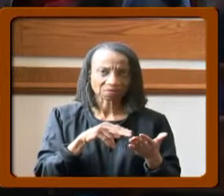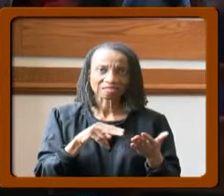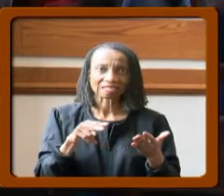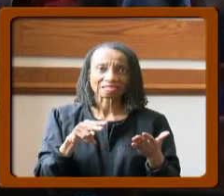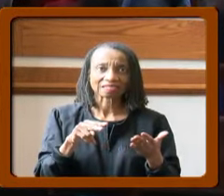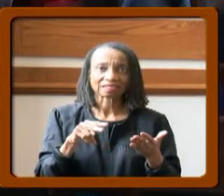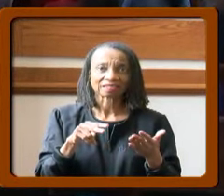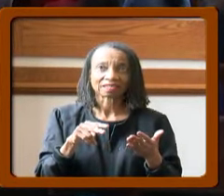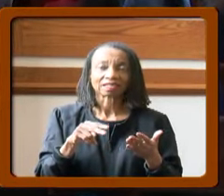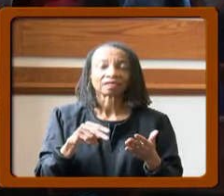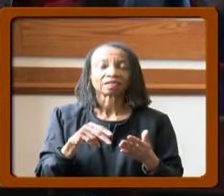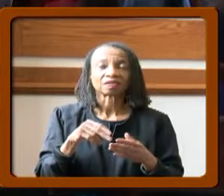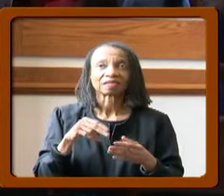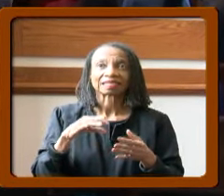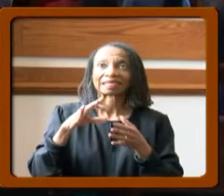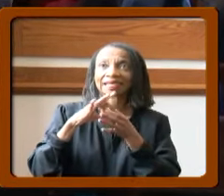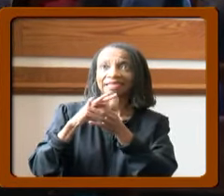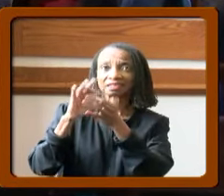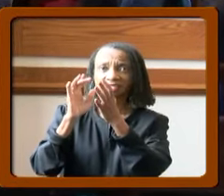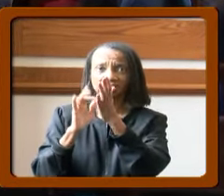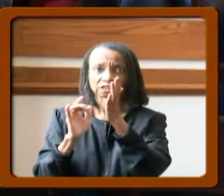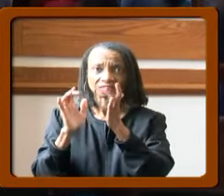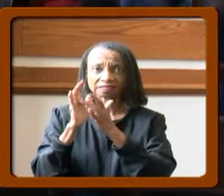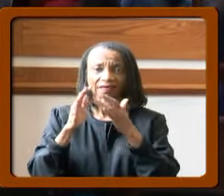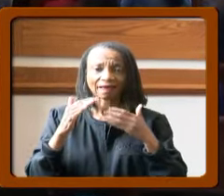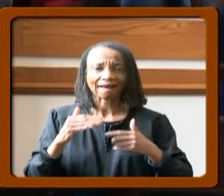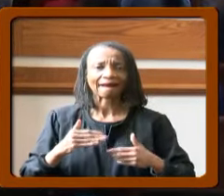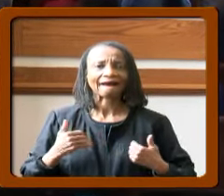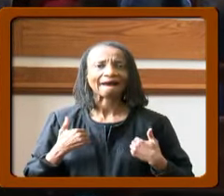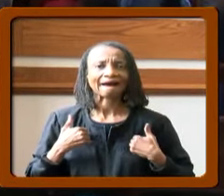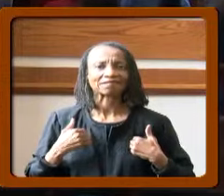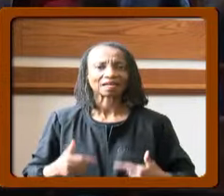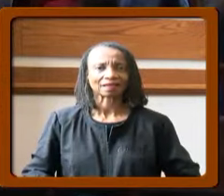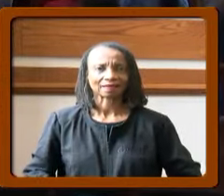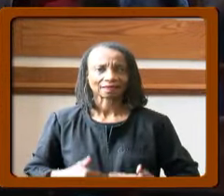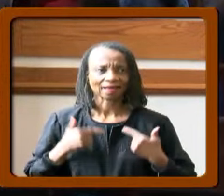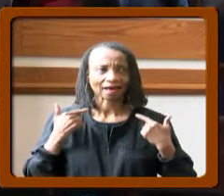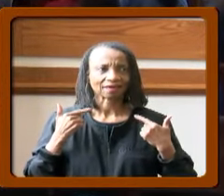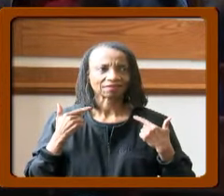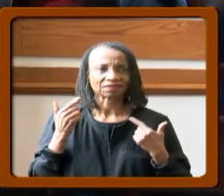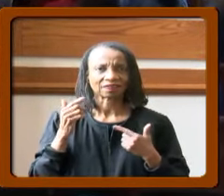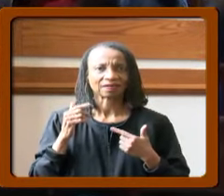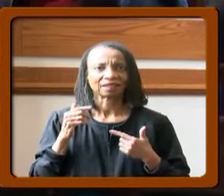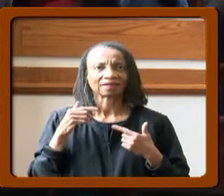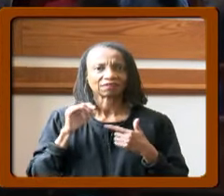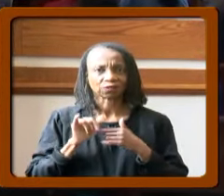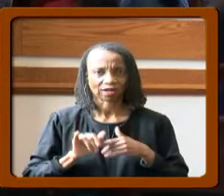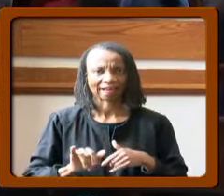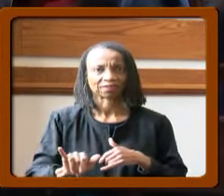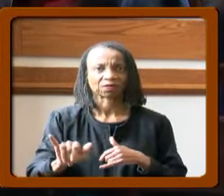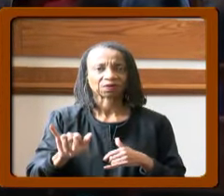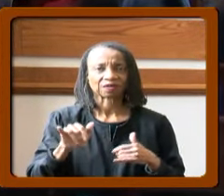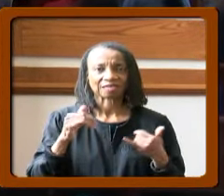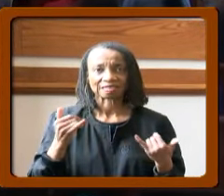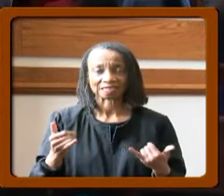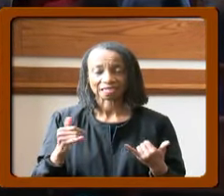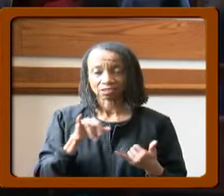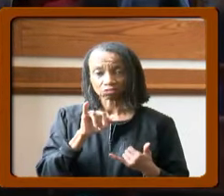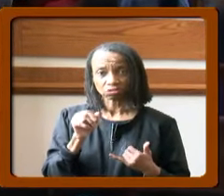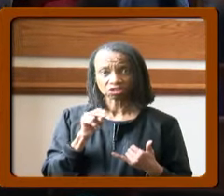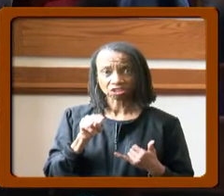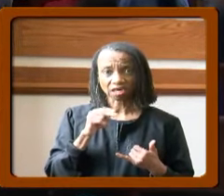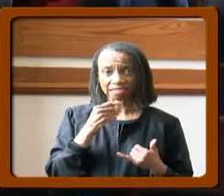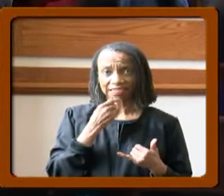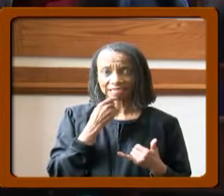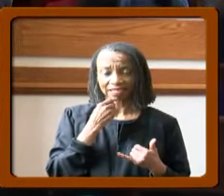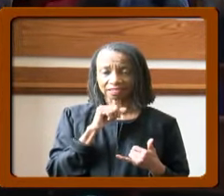have eternal life. But then John says more than that. He says, not only have I